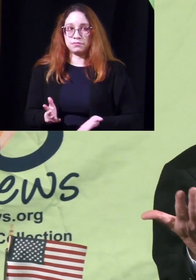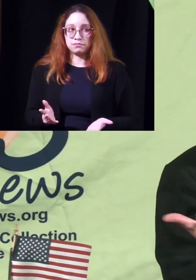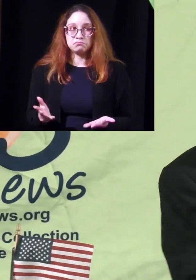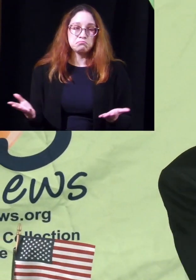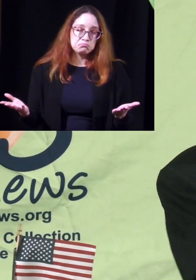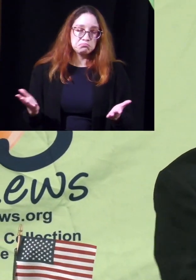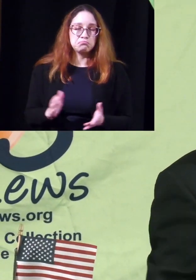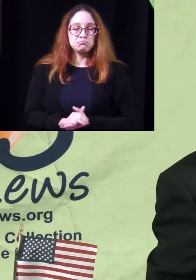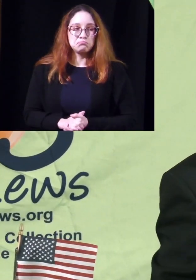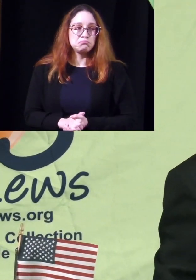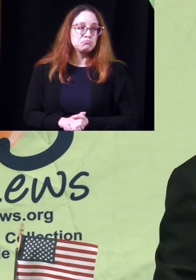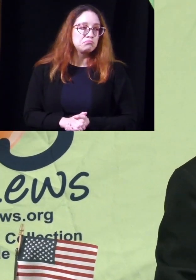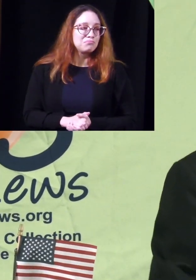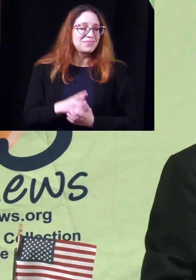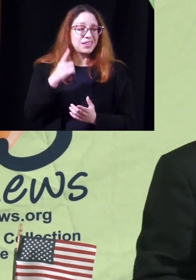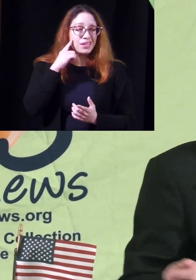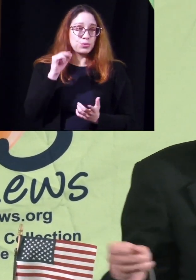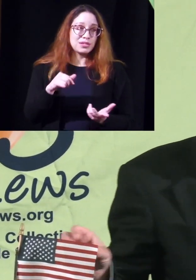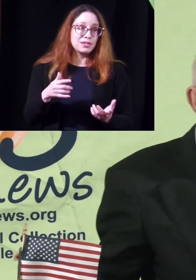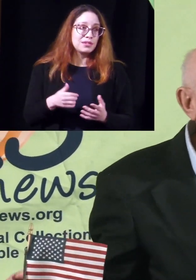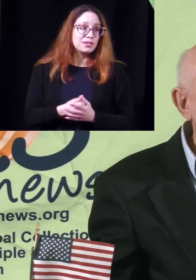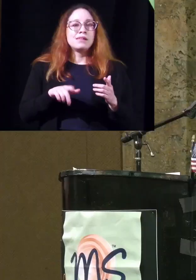So I think that's a...